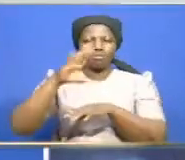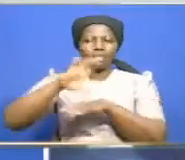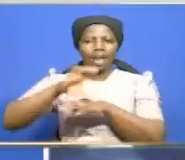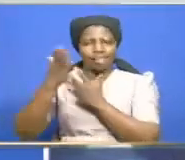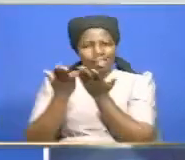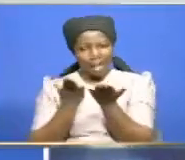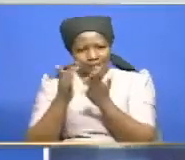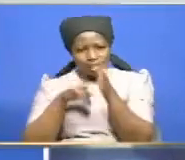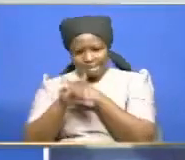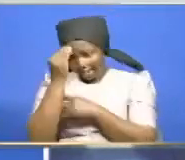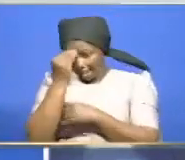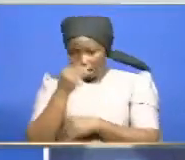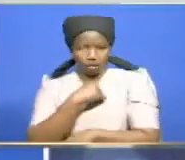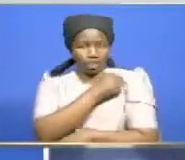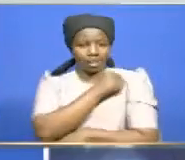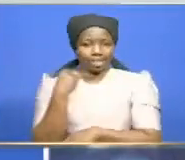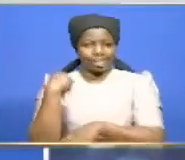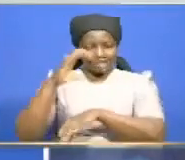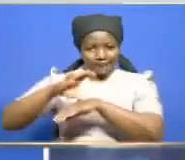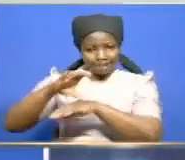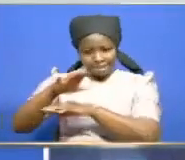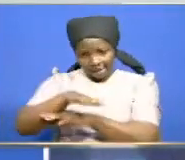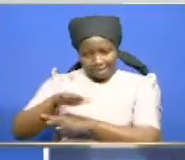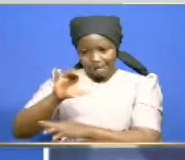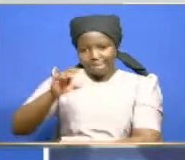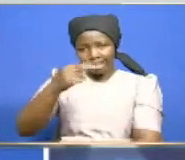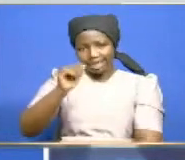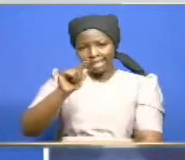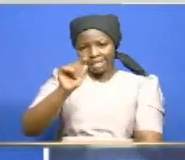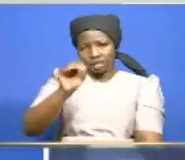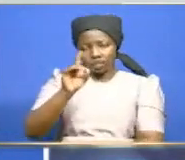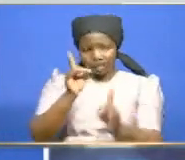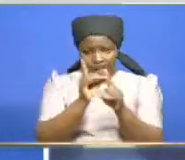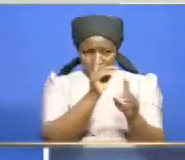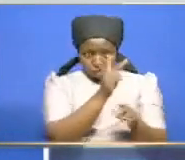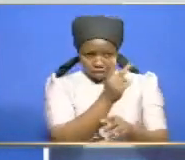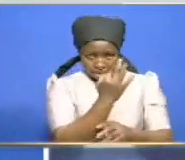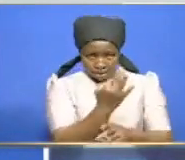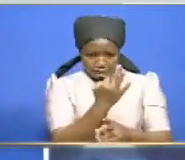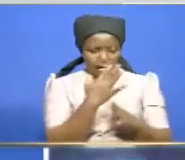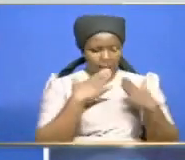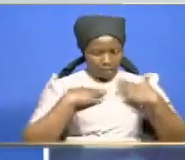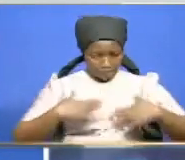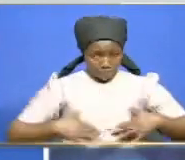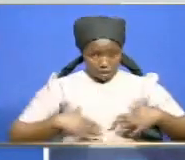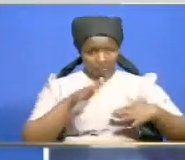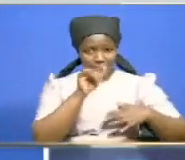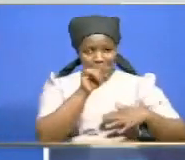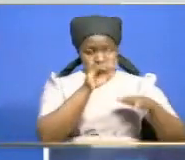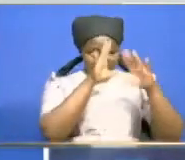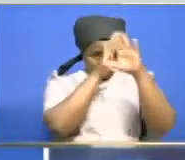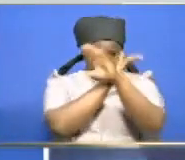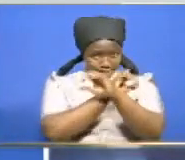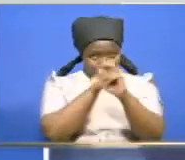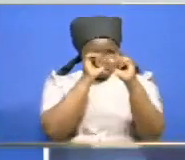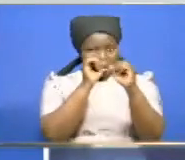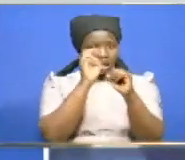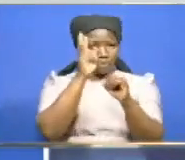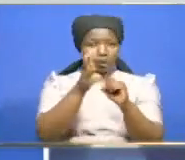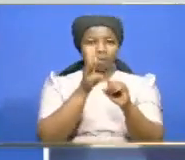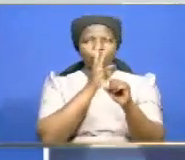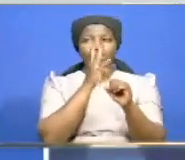Tarehe 23, mwili wa hayati Dr. John Pombe Magufuli utagwa pale